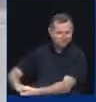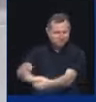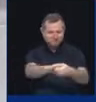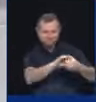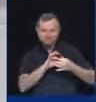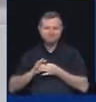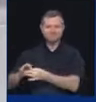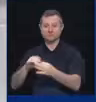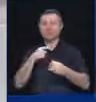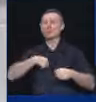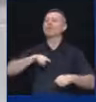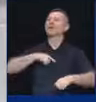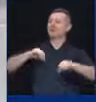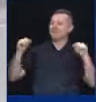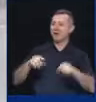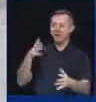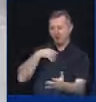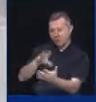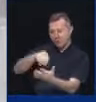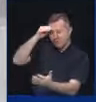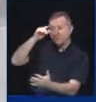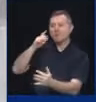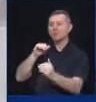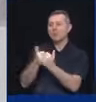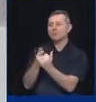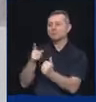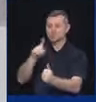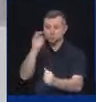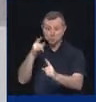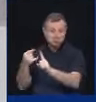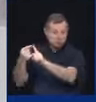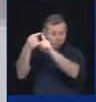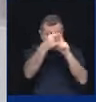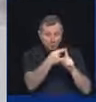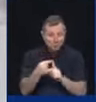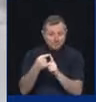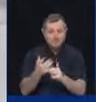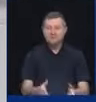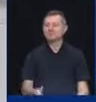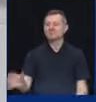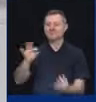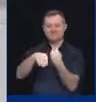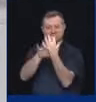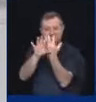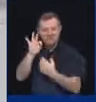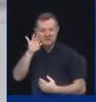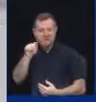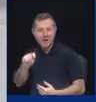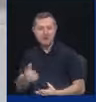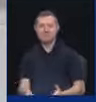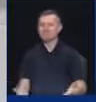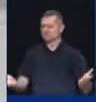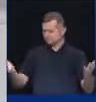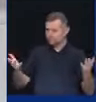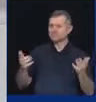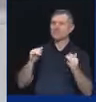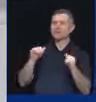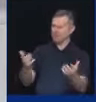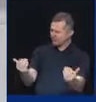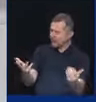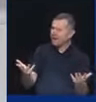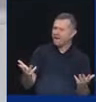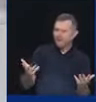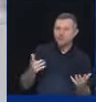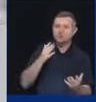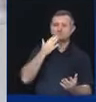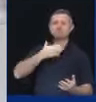Zoom now, and we can FaceTime and dial in and whatever, but come on, there is nothing like seeing each other in